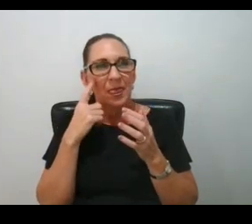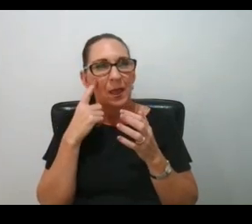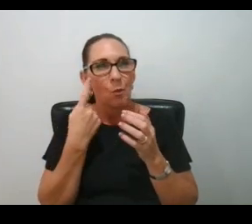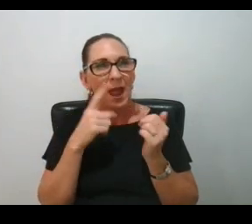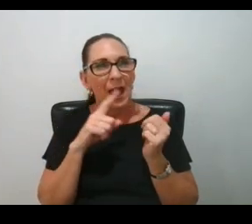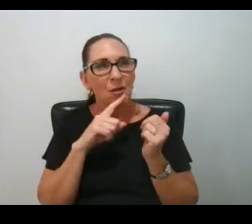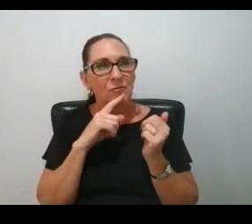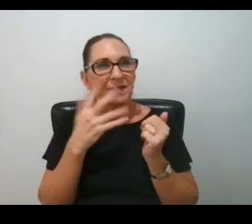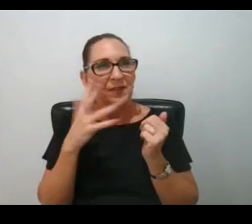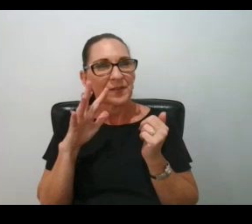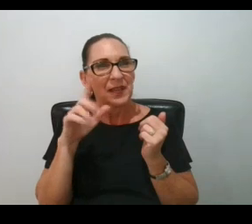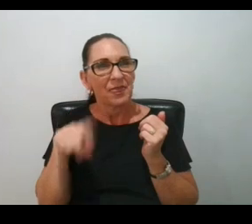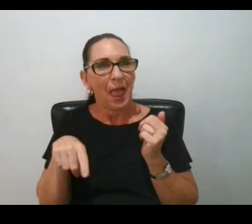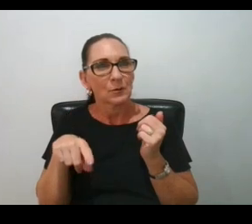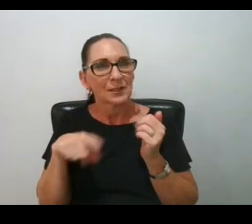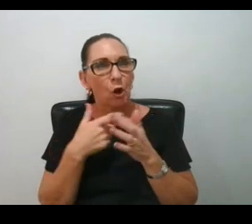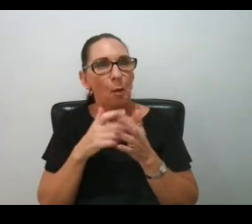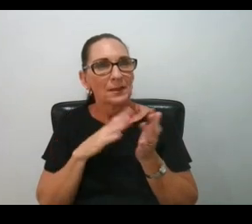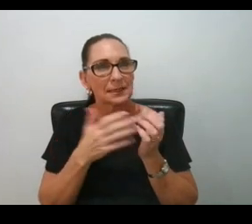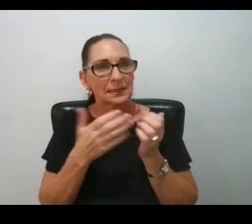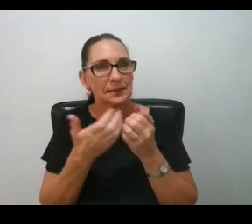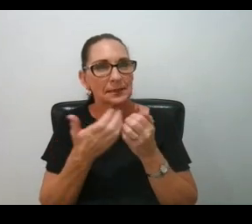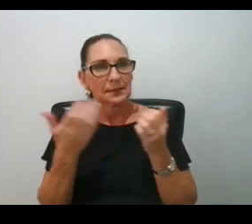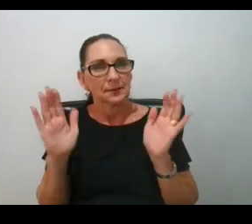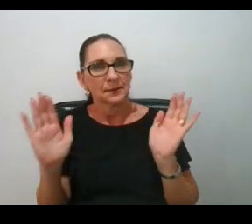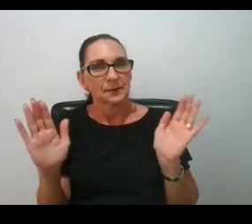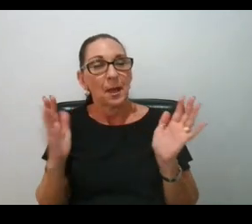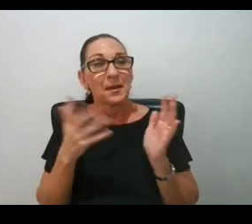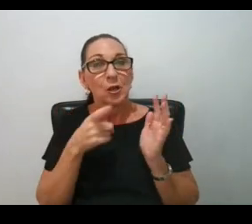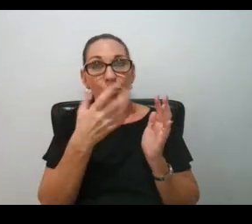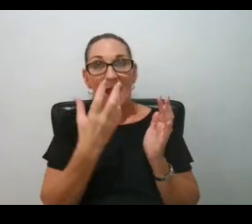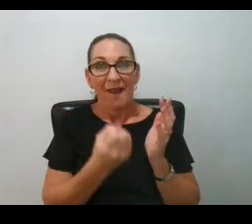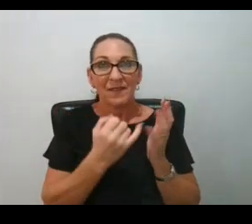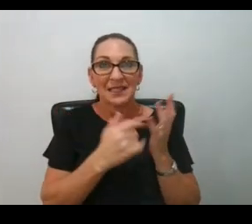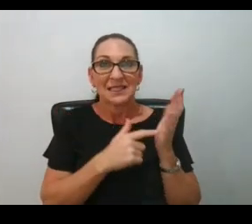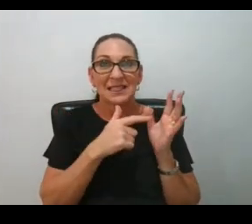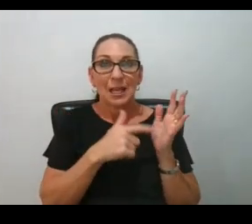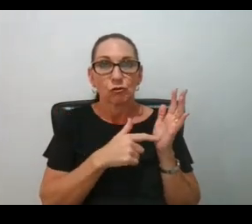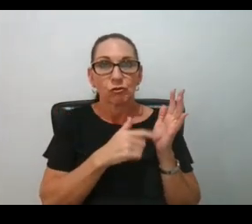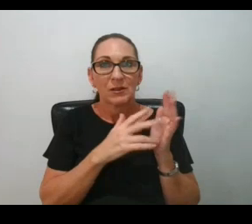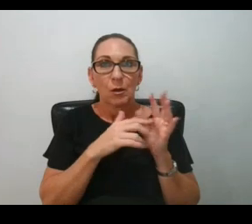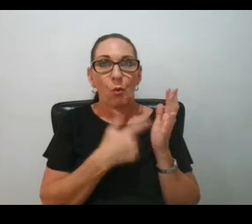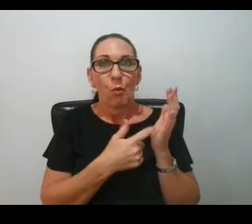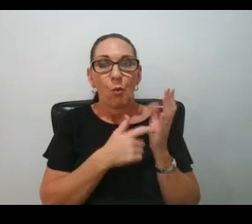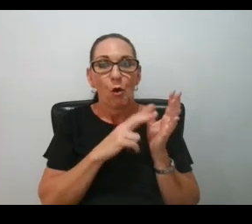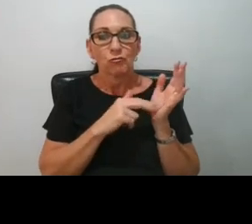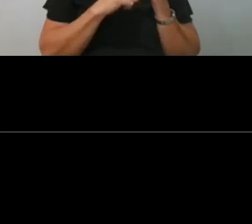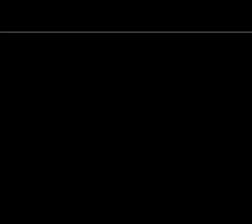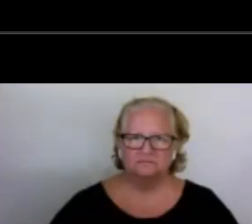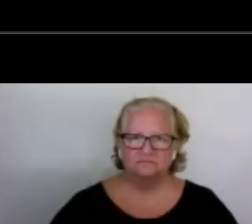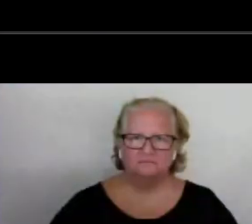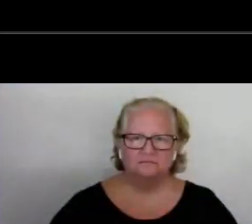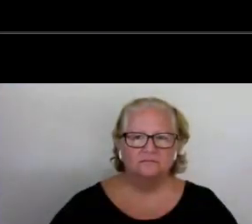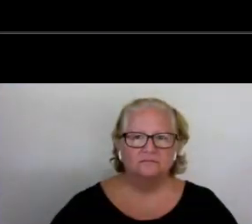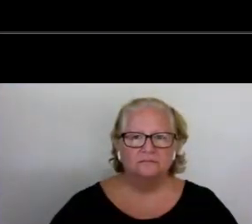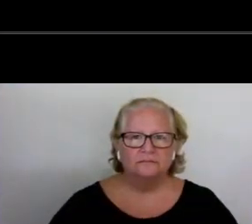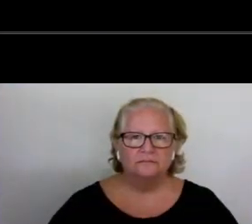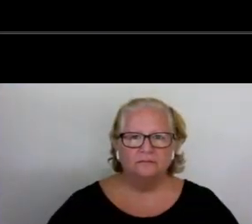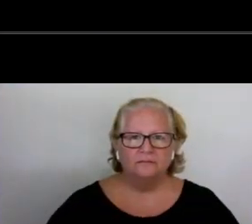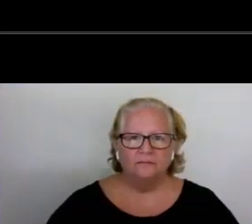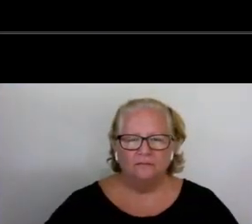150,000 kilometres. Okay. So you do have a statutory warranty, but I find it's better to access the Australian Consumer